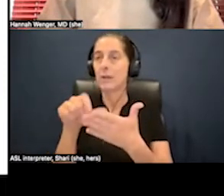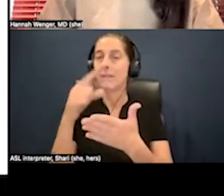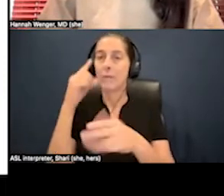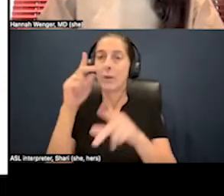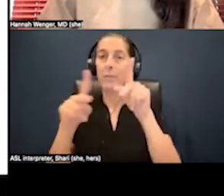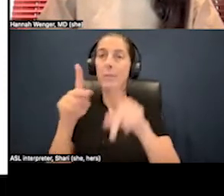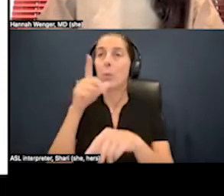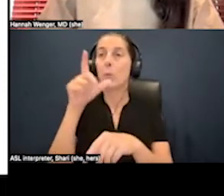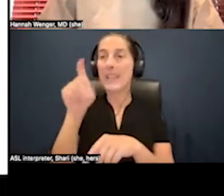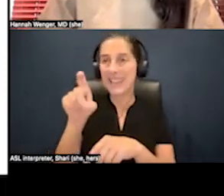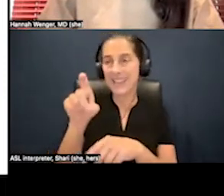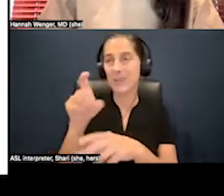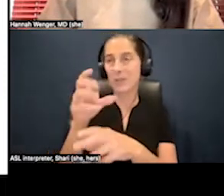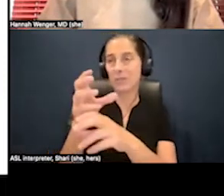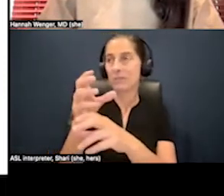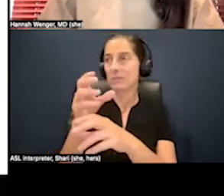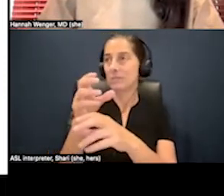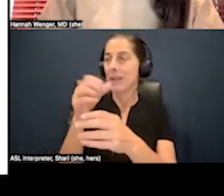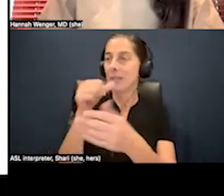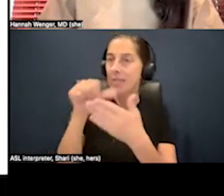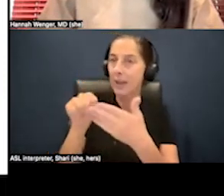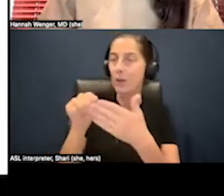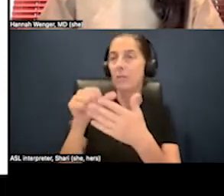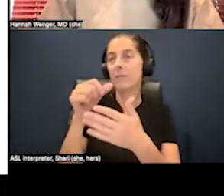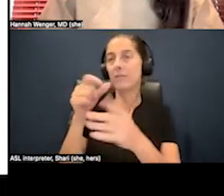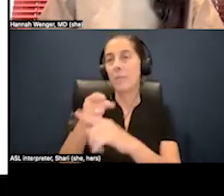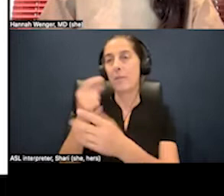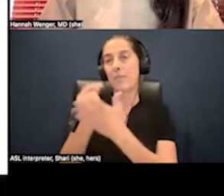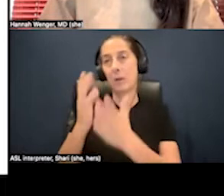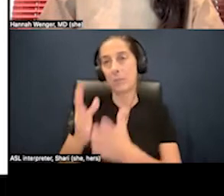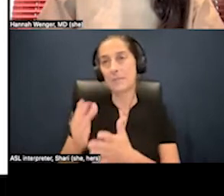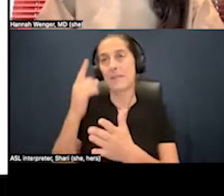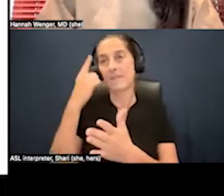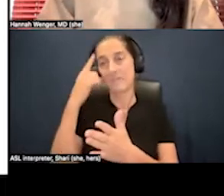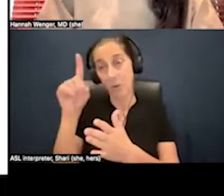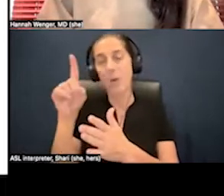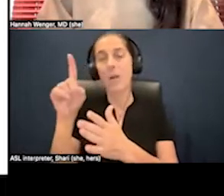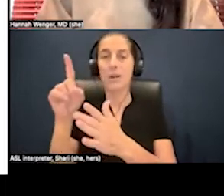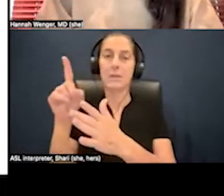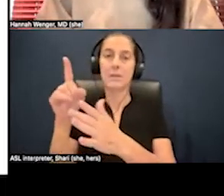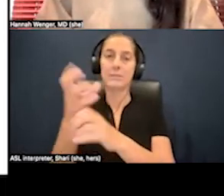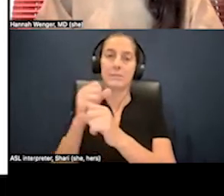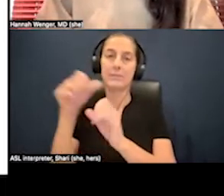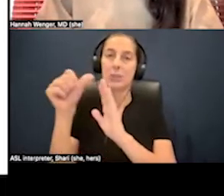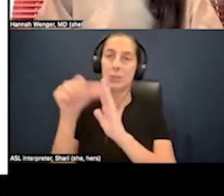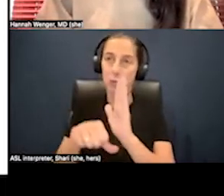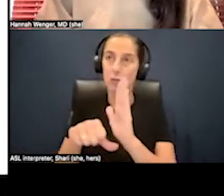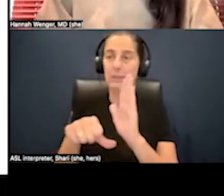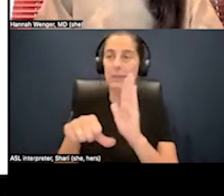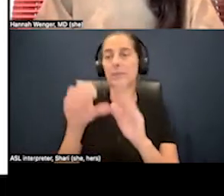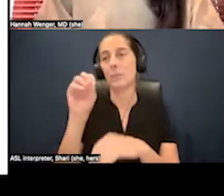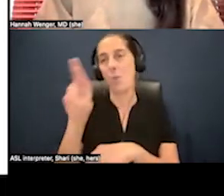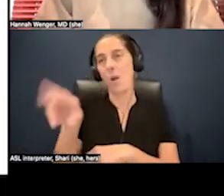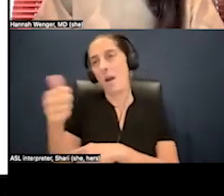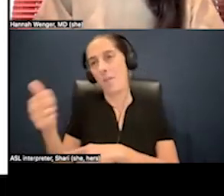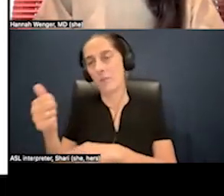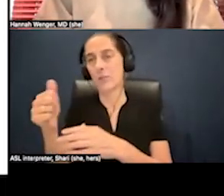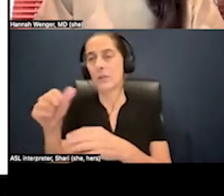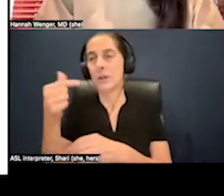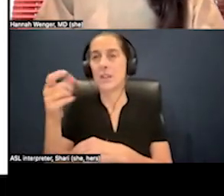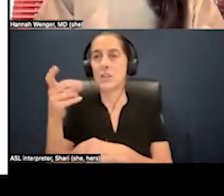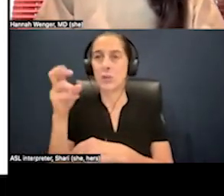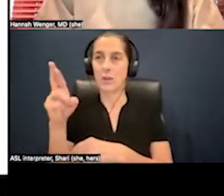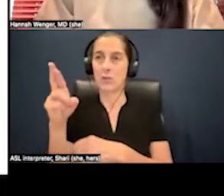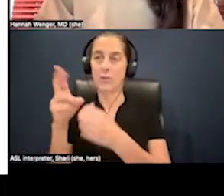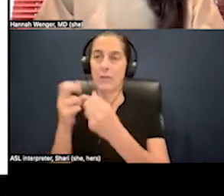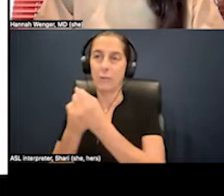other care. And that has been a really, really great resource because of how long behavioral health wait times can